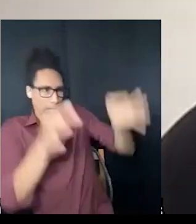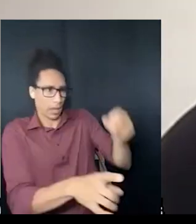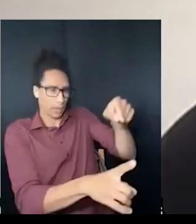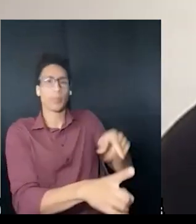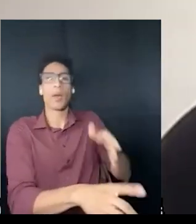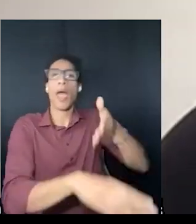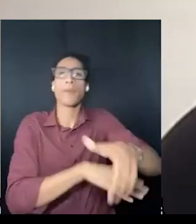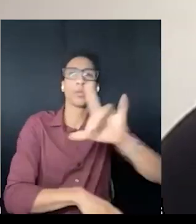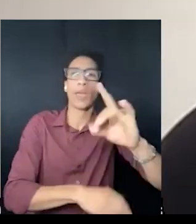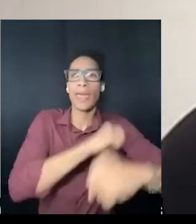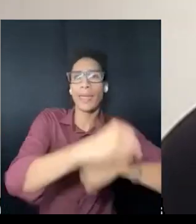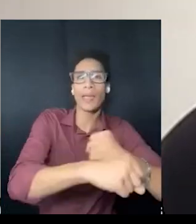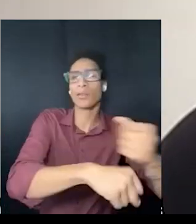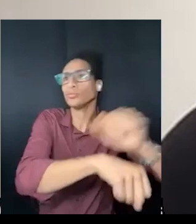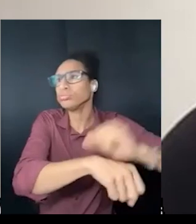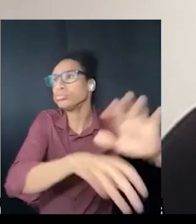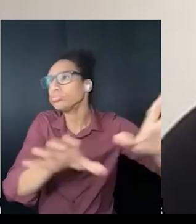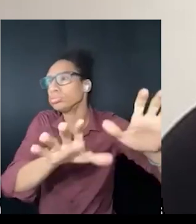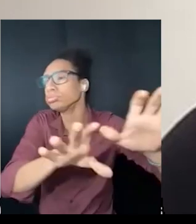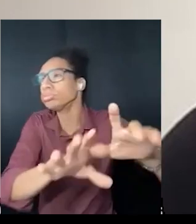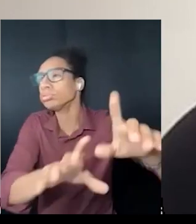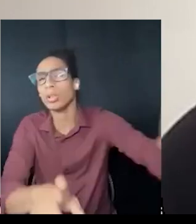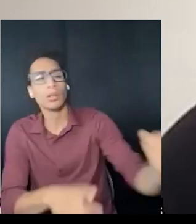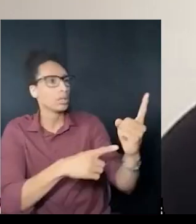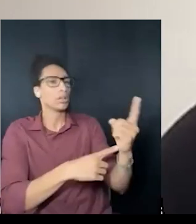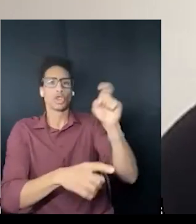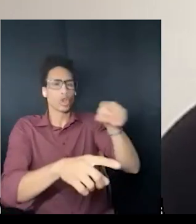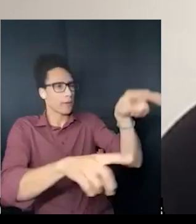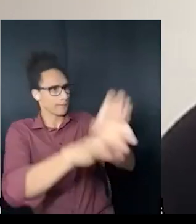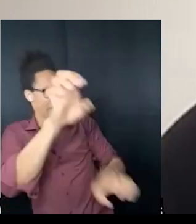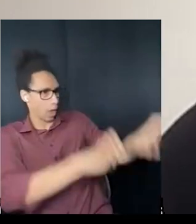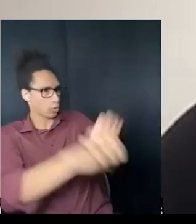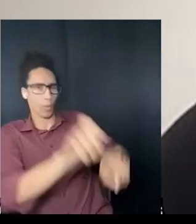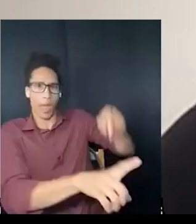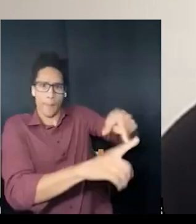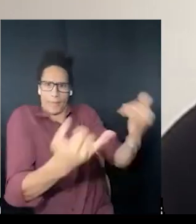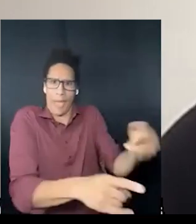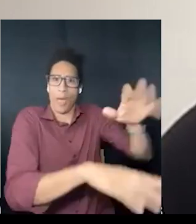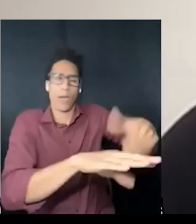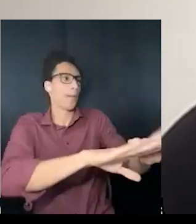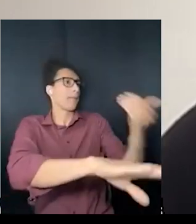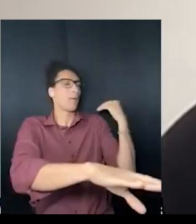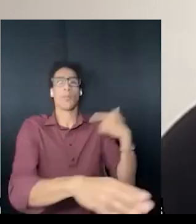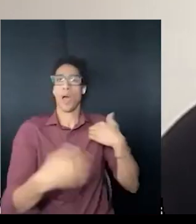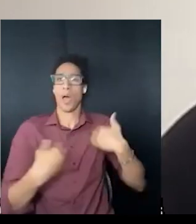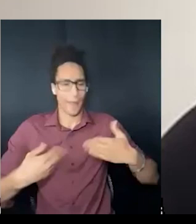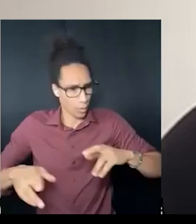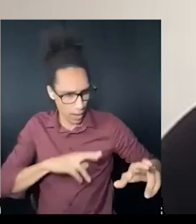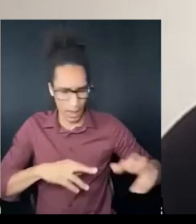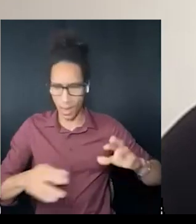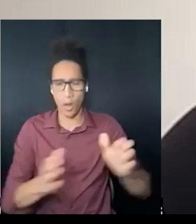I had a little film that was ready to go, and ready to ship out, and we had a release plan for it. And I just started to think, you